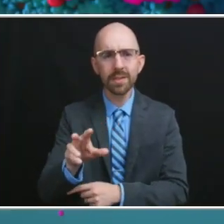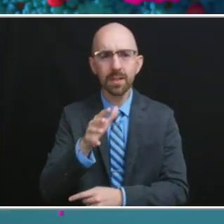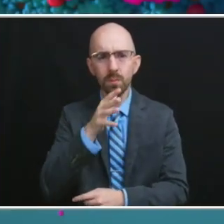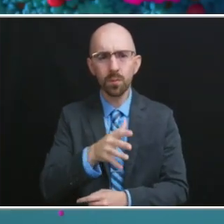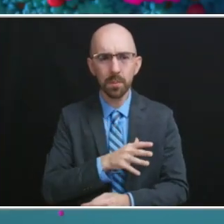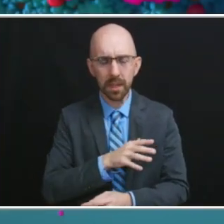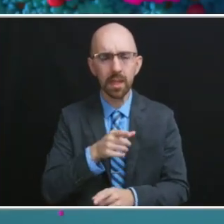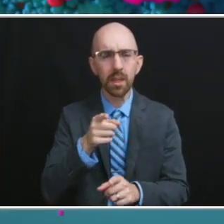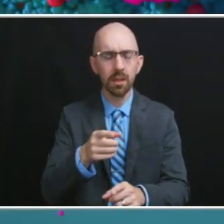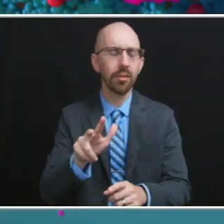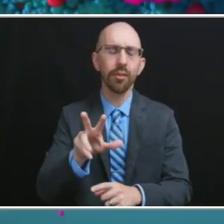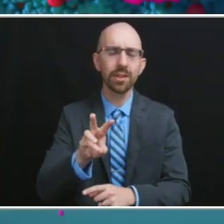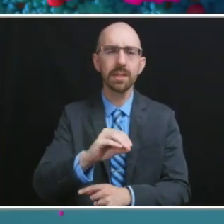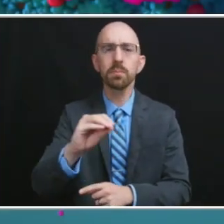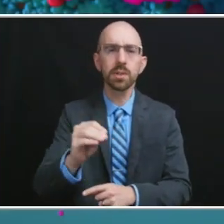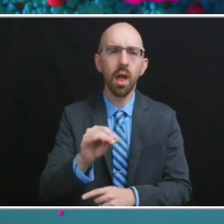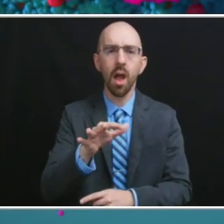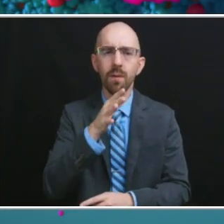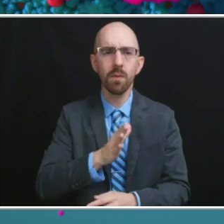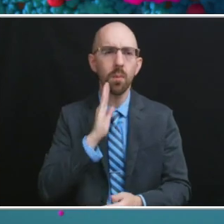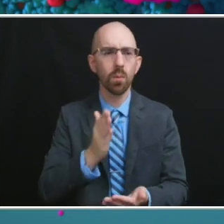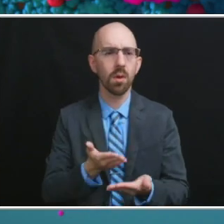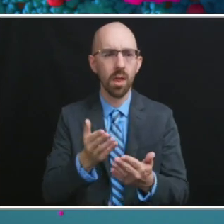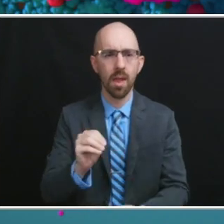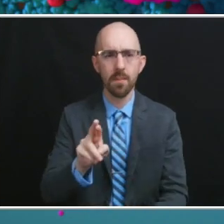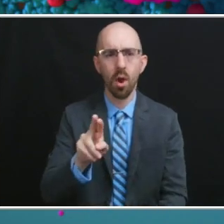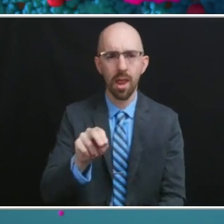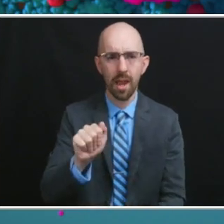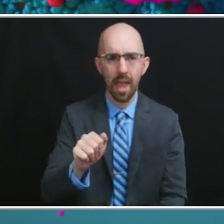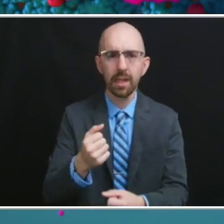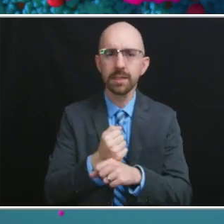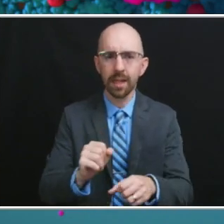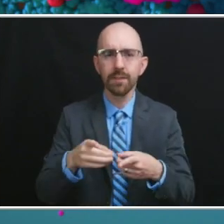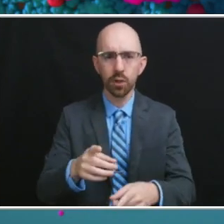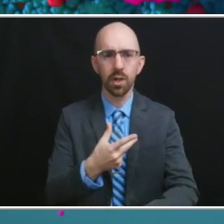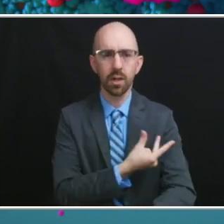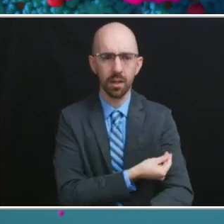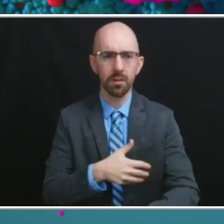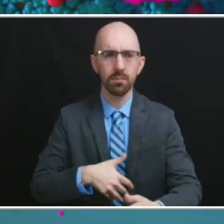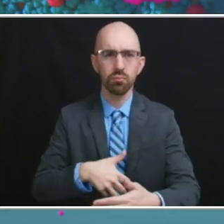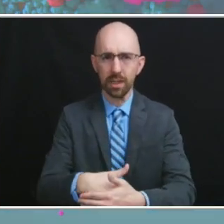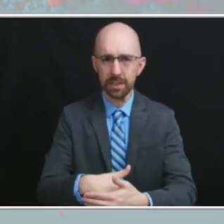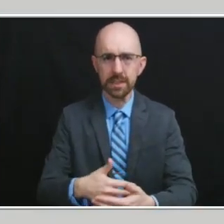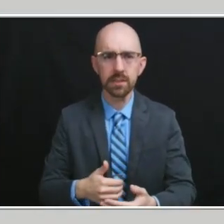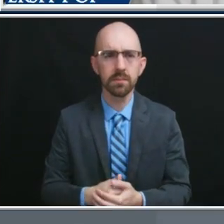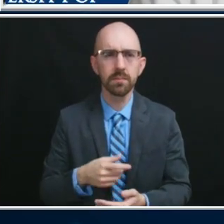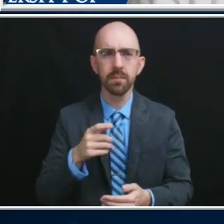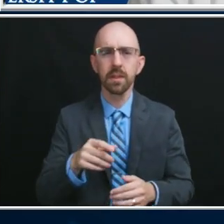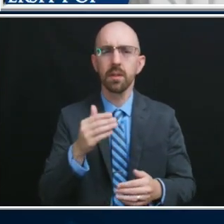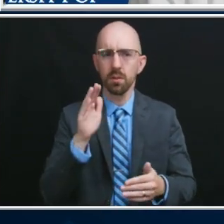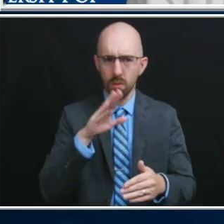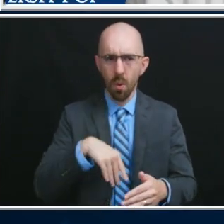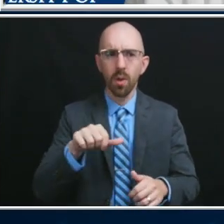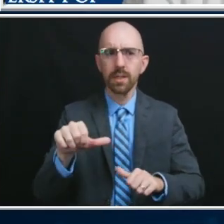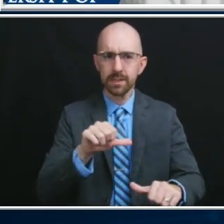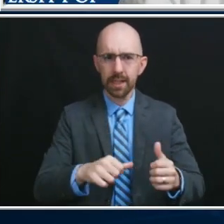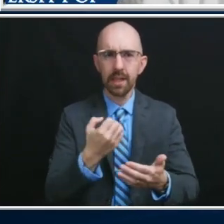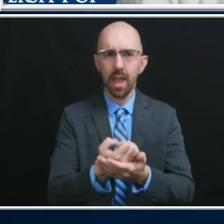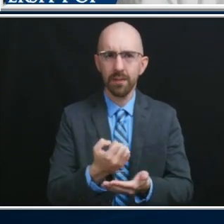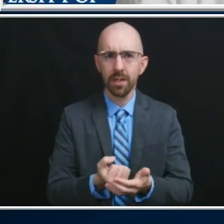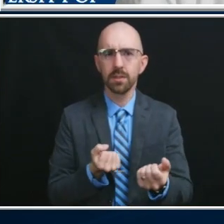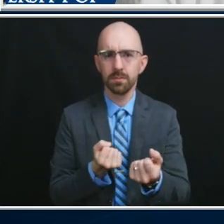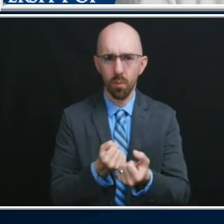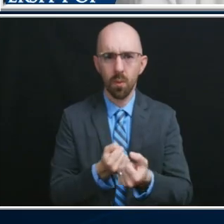the mRNA vaccine to be safe during pregnancy. And Dr. Hawkinson, we know there is scientific evidence to support the vaccine.